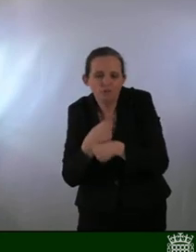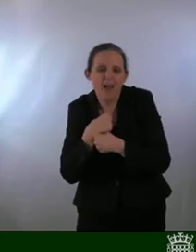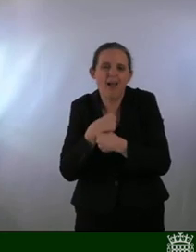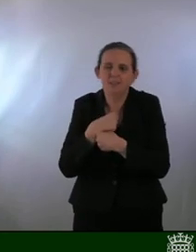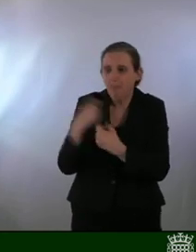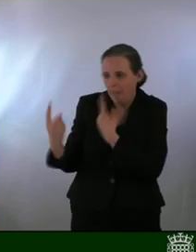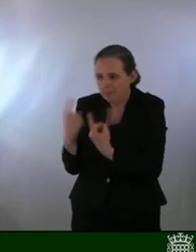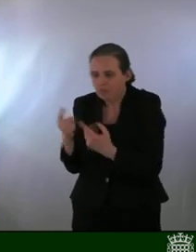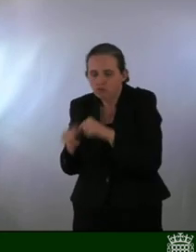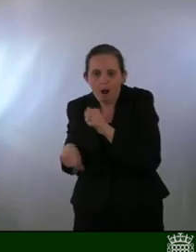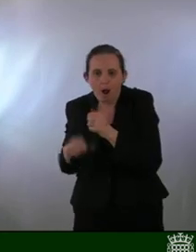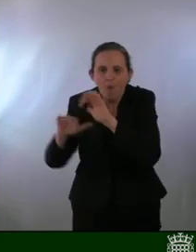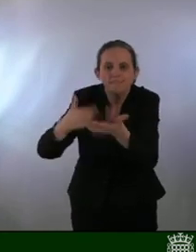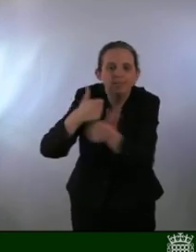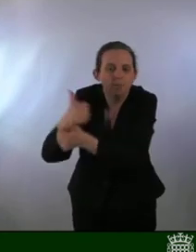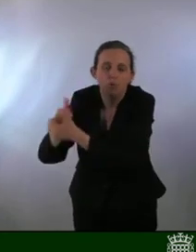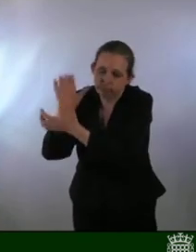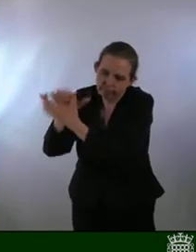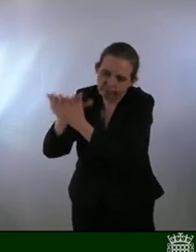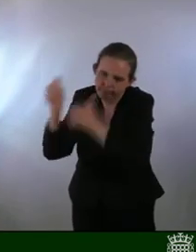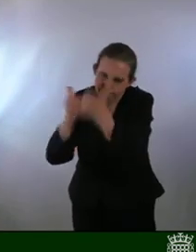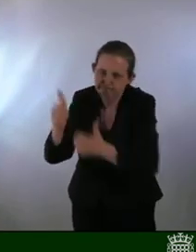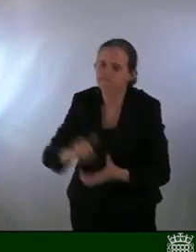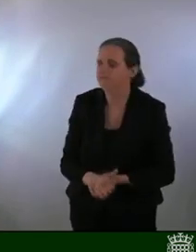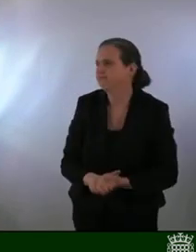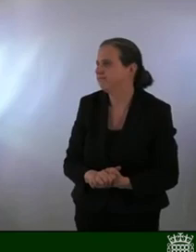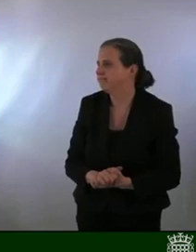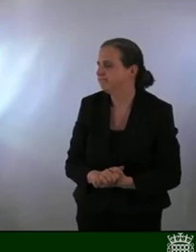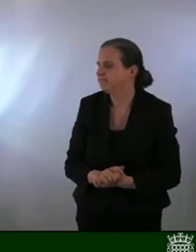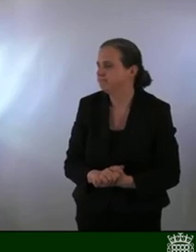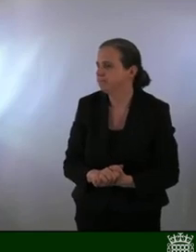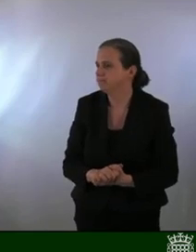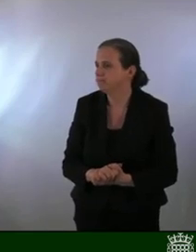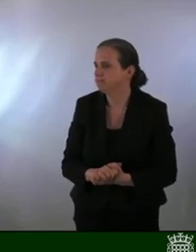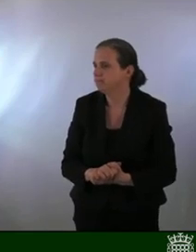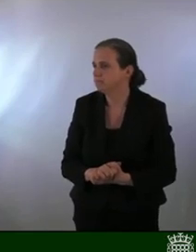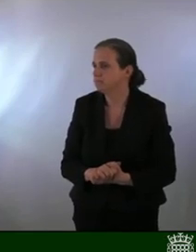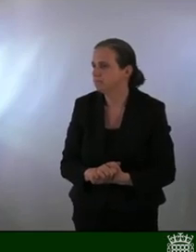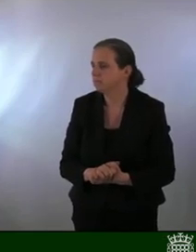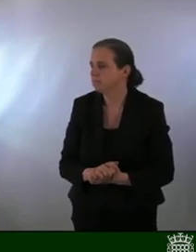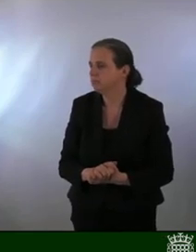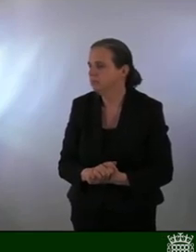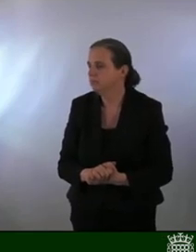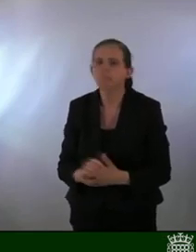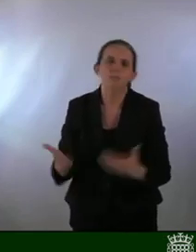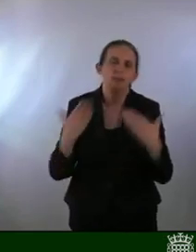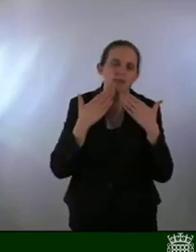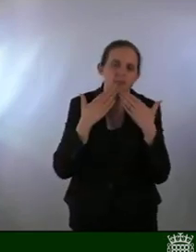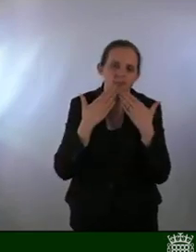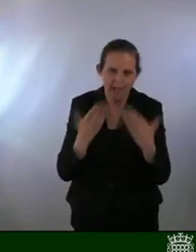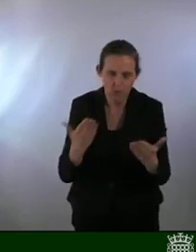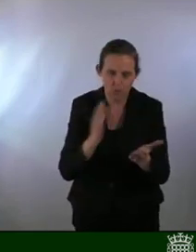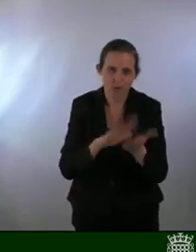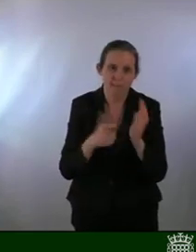what they can do to help. Ian Paisley. Thank you very much, Mr Speaker. The Secretary of State has made it very clear that it is